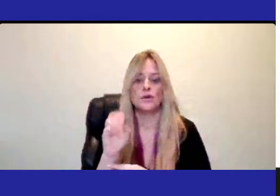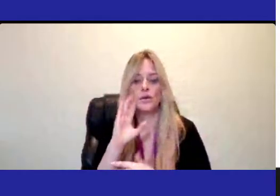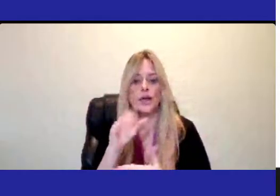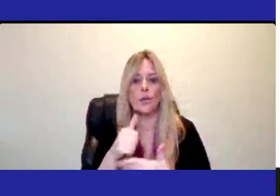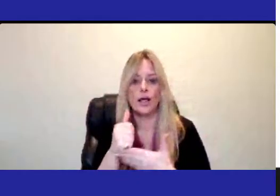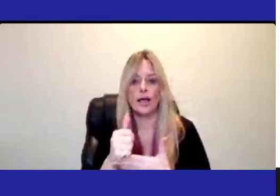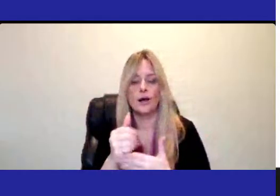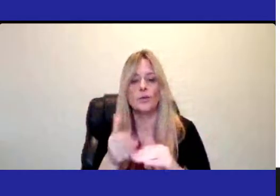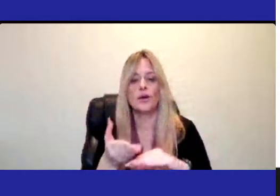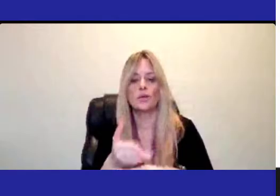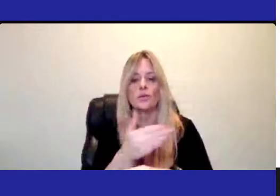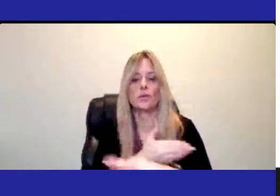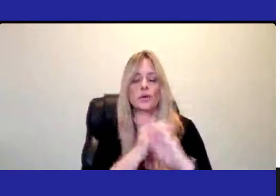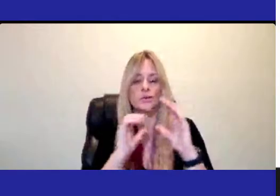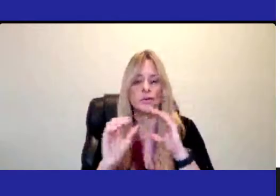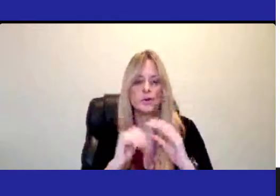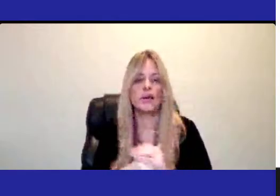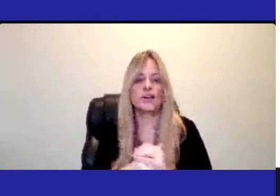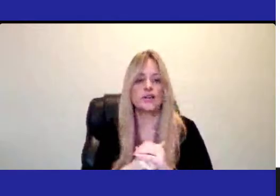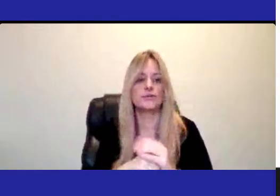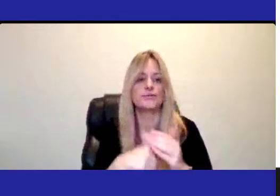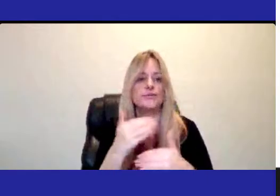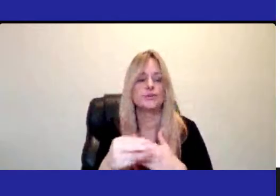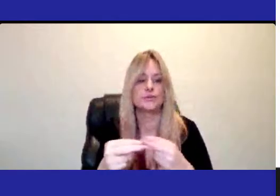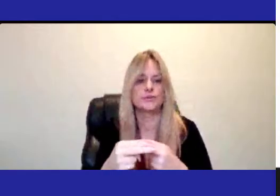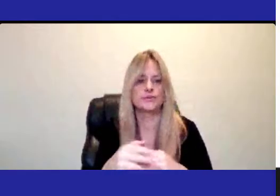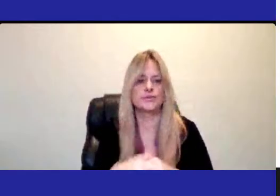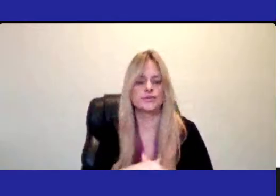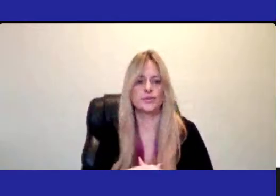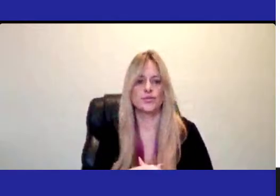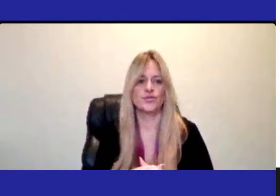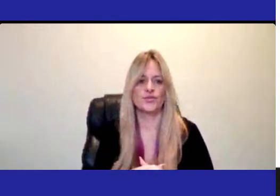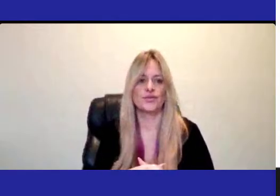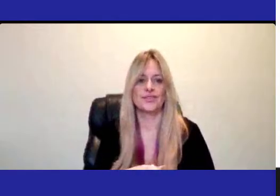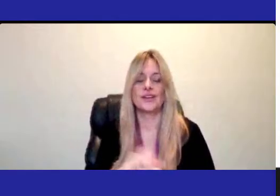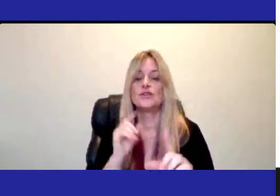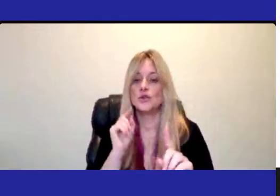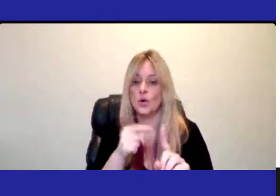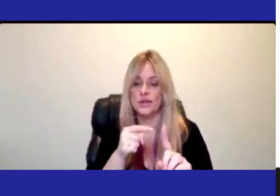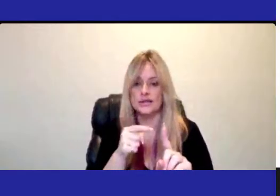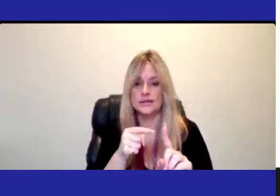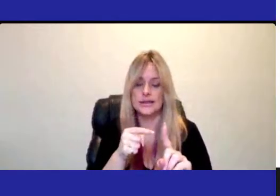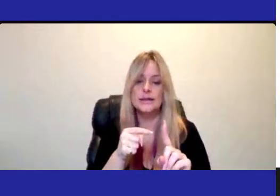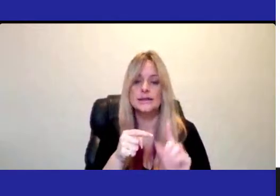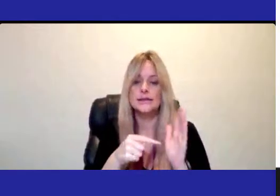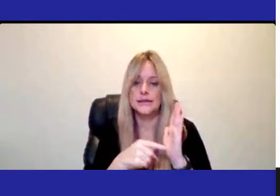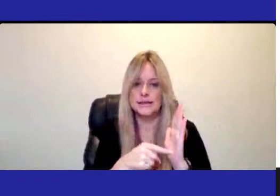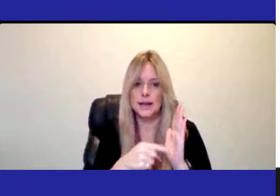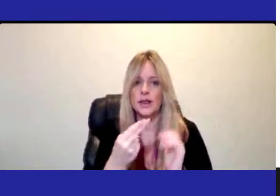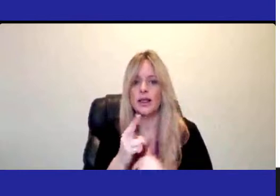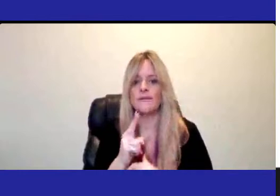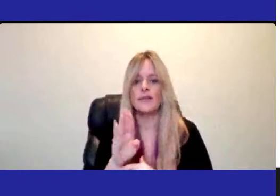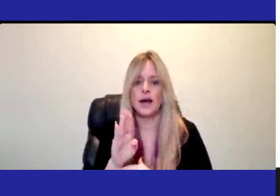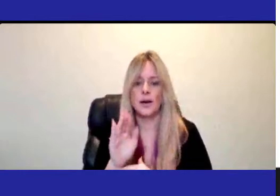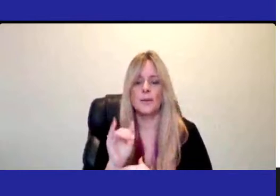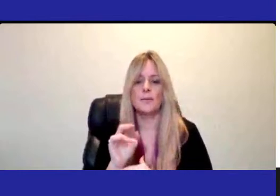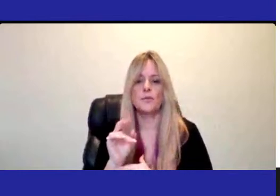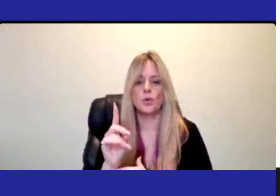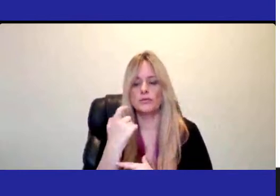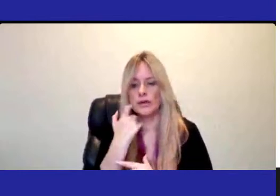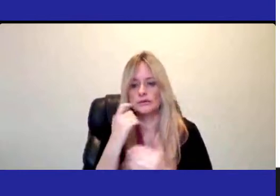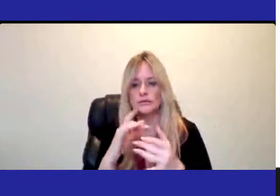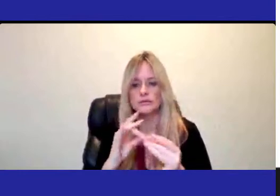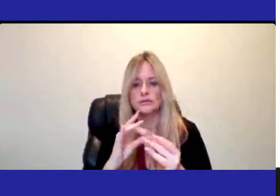communication. Next slide, please. This is an example of the hub board, which I talked about. And what's